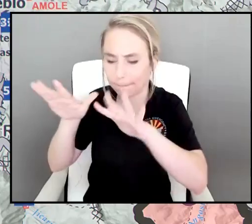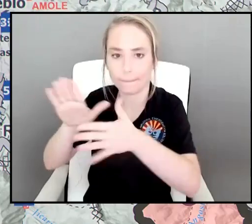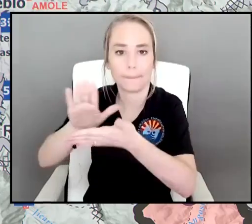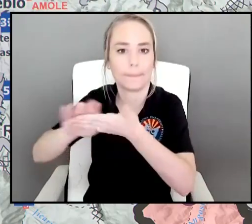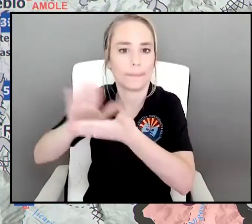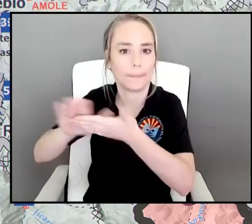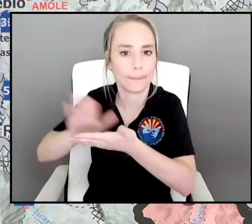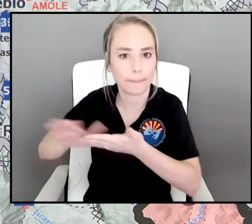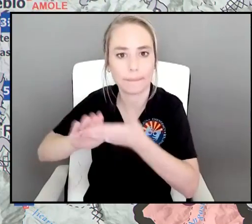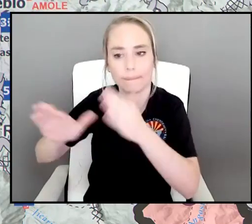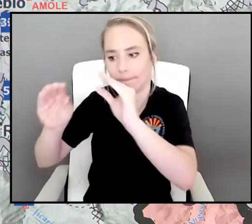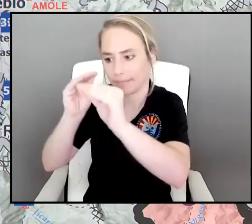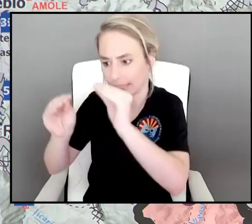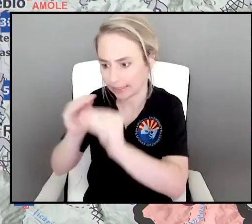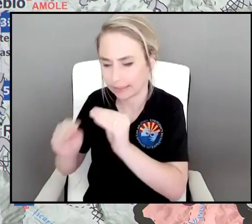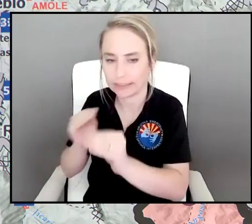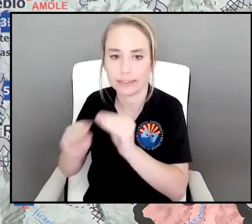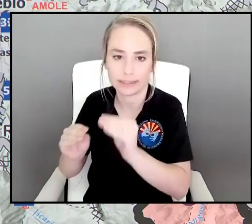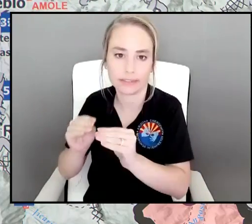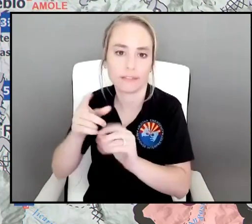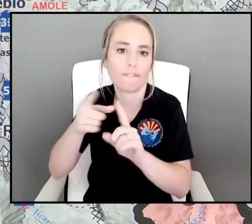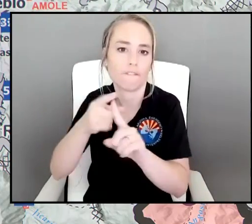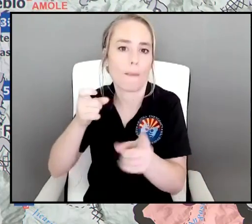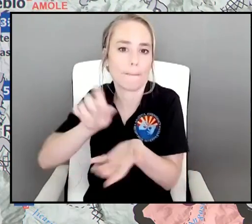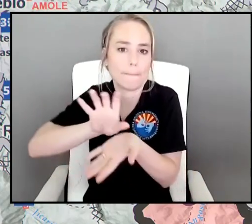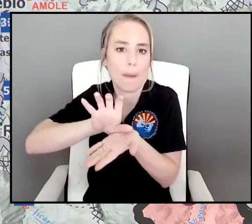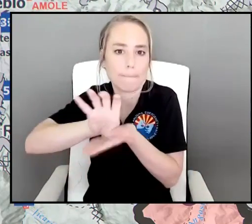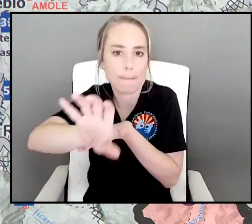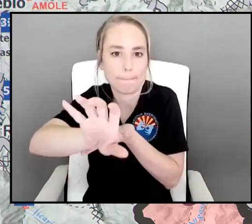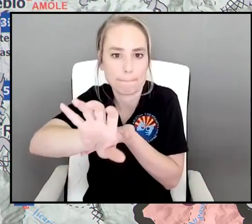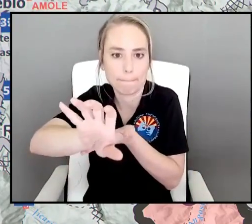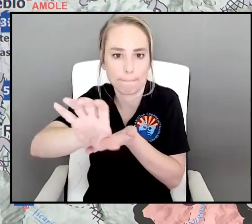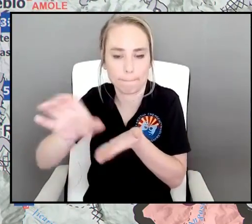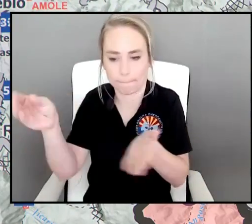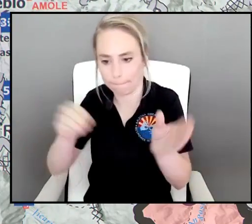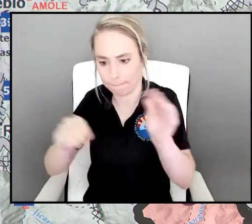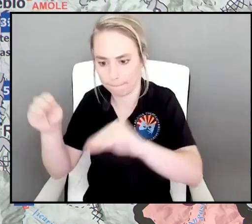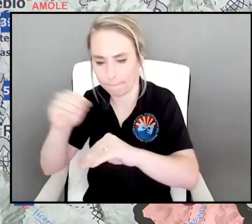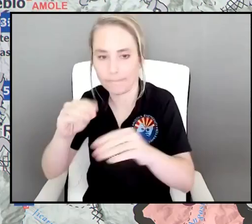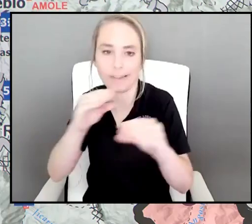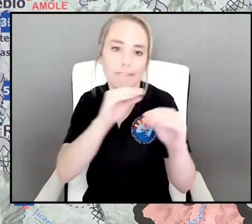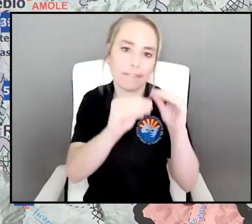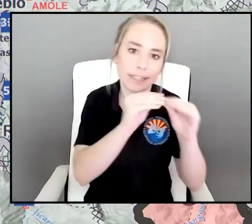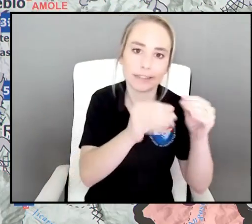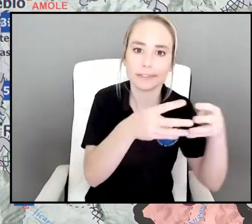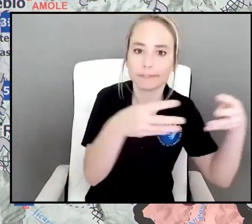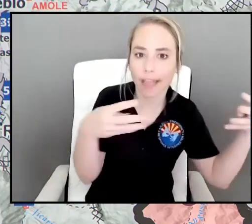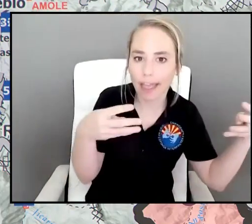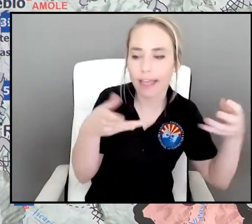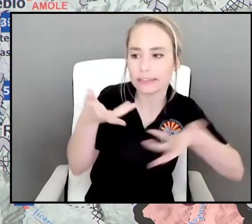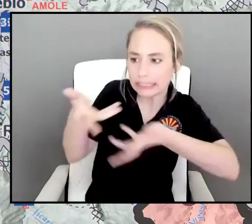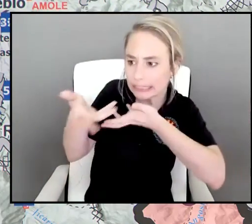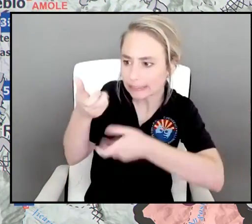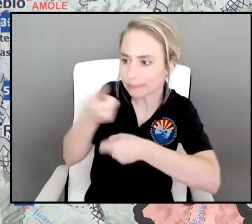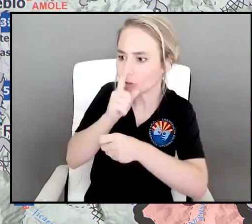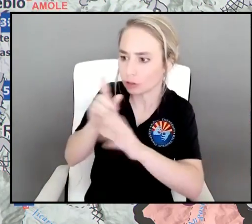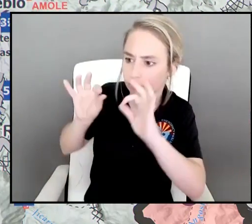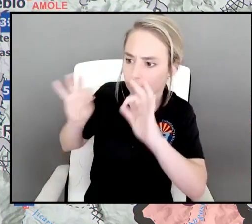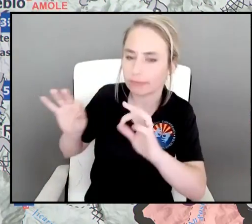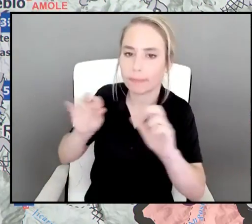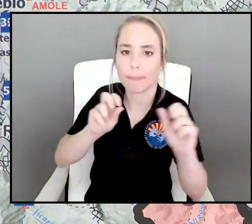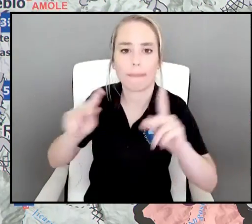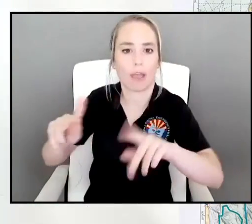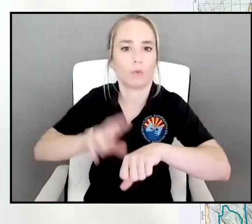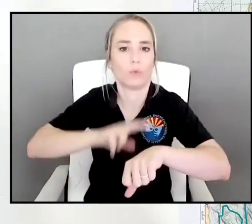need to rehab those dozer lines and fix the fence and try to work with the landowners, make sure that everything is repaired from what